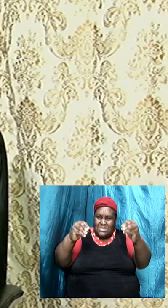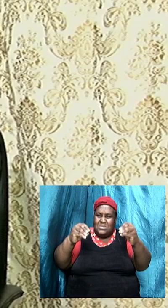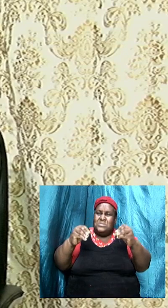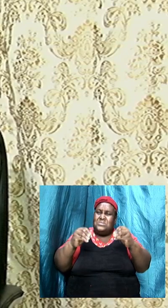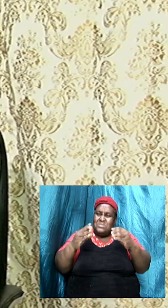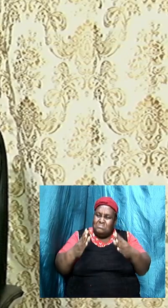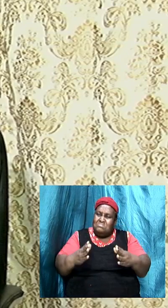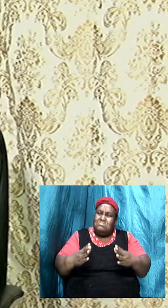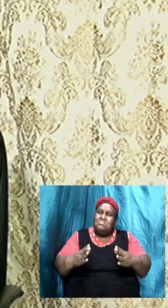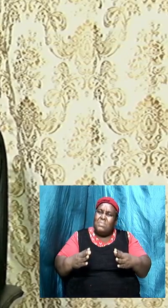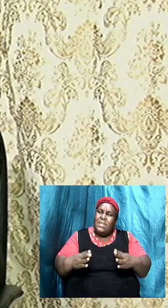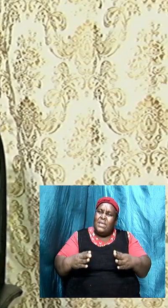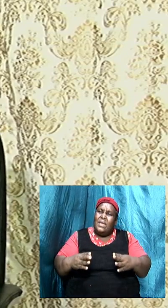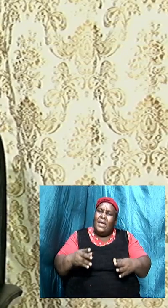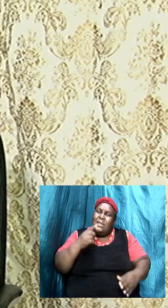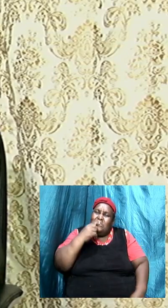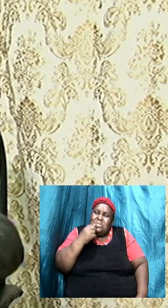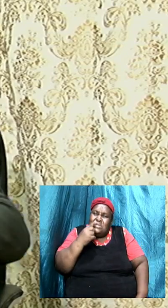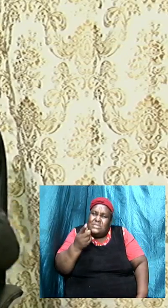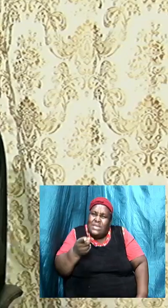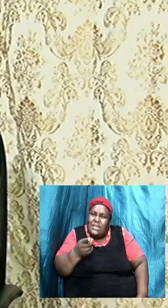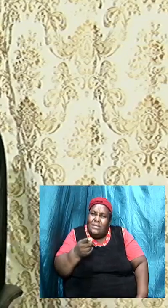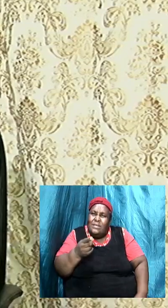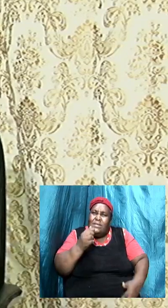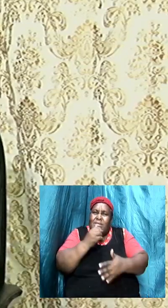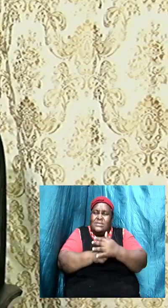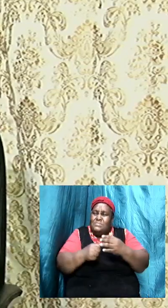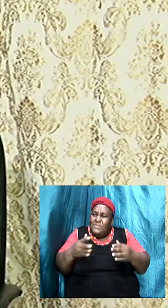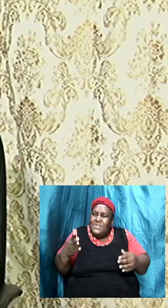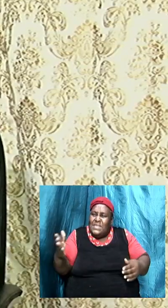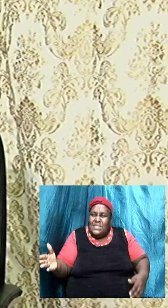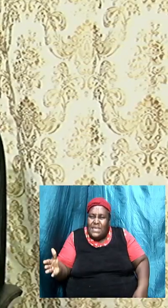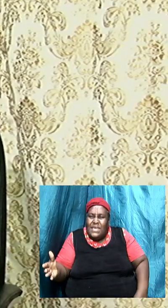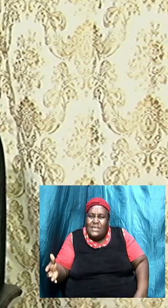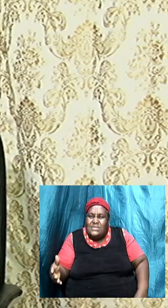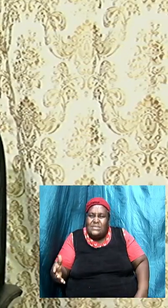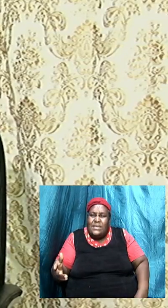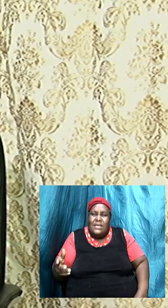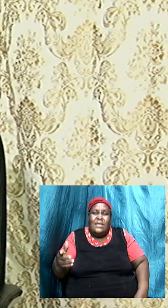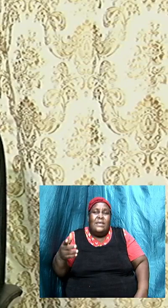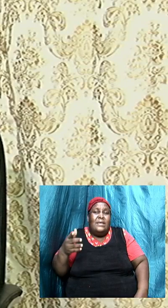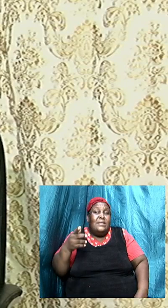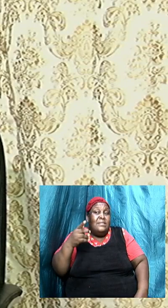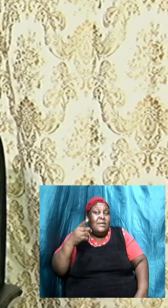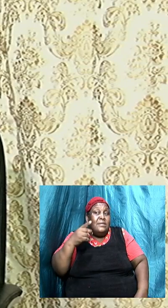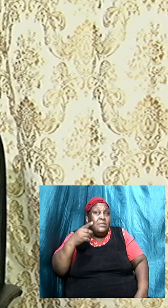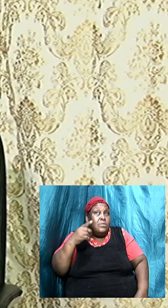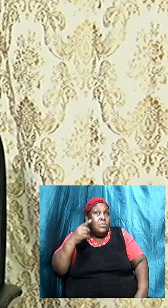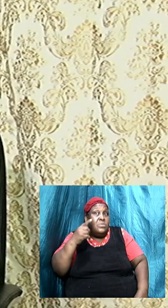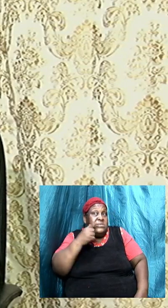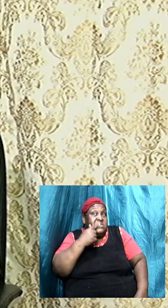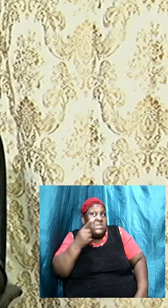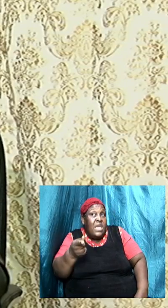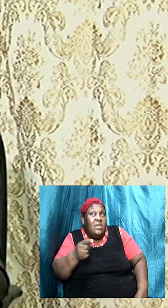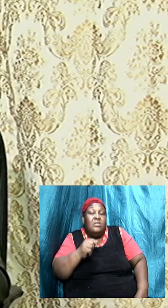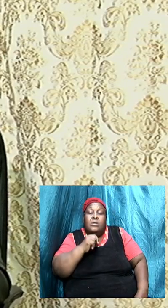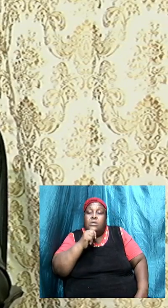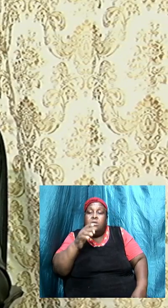God. And I'm saying that some of the things that he was saying is not